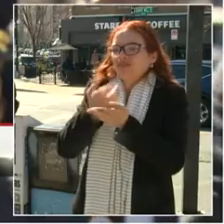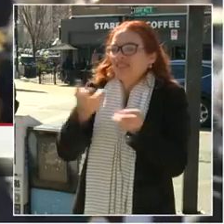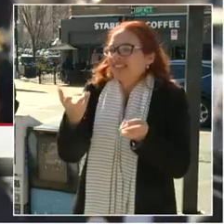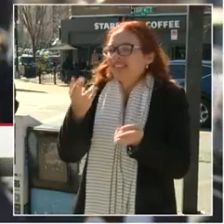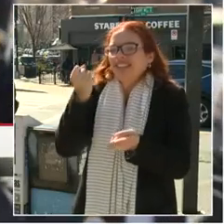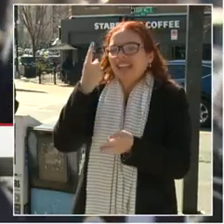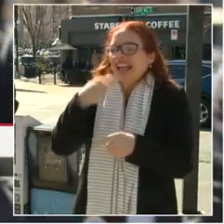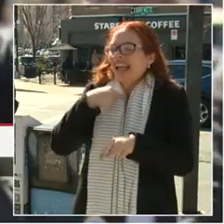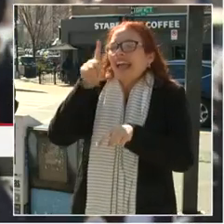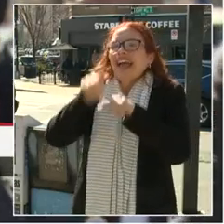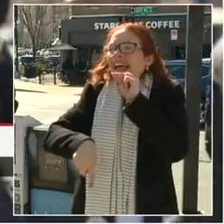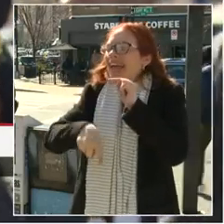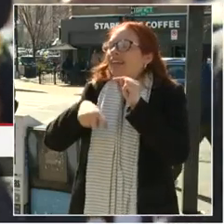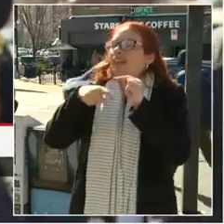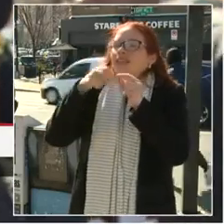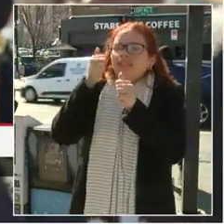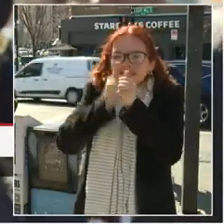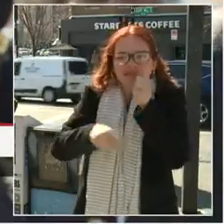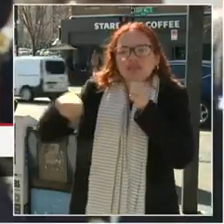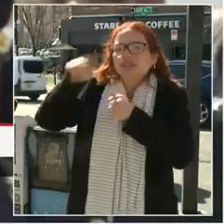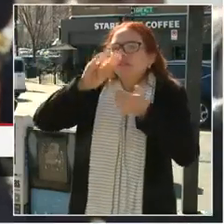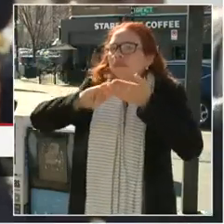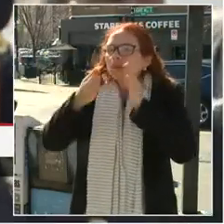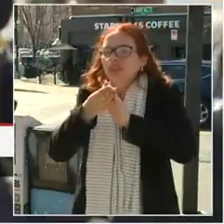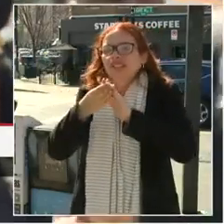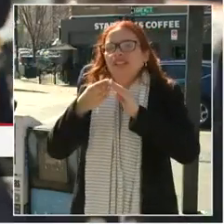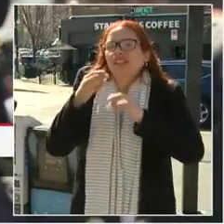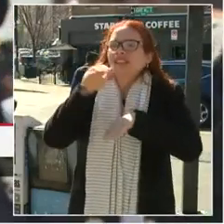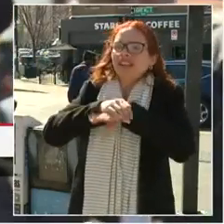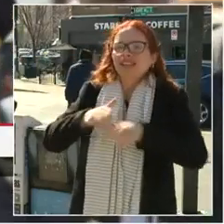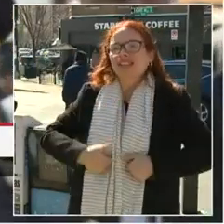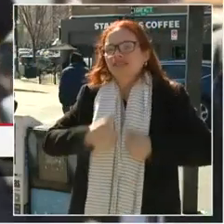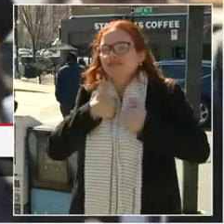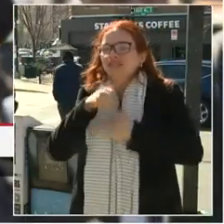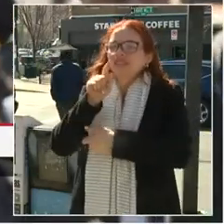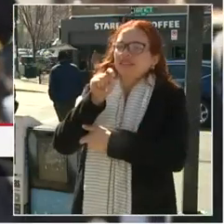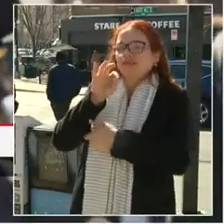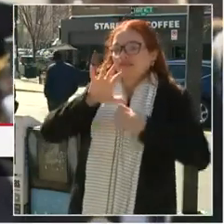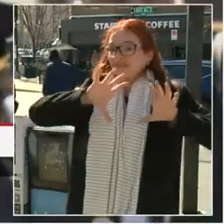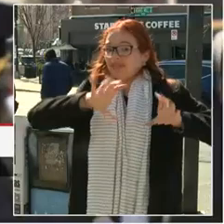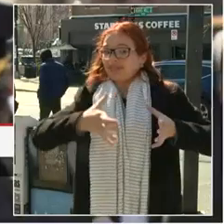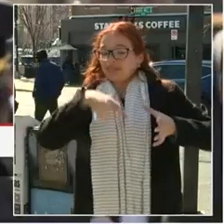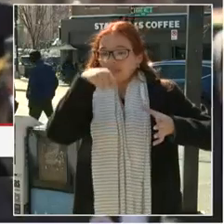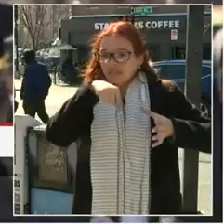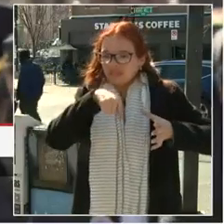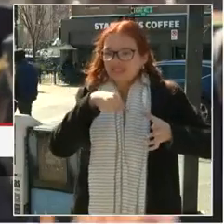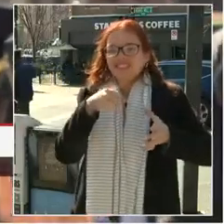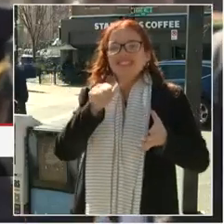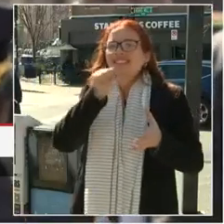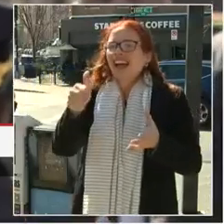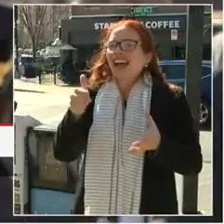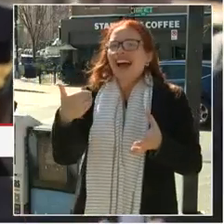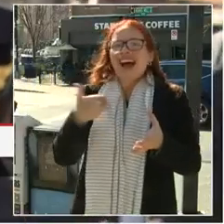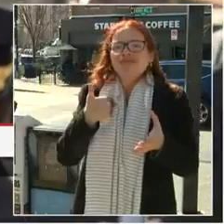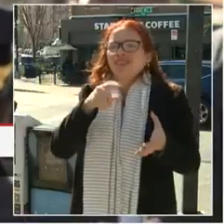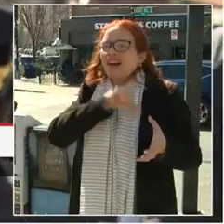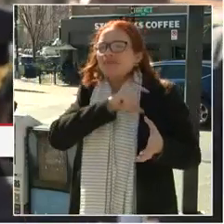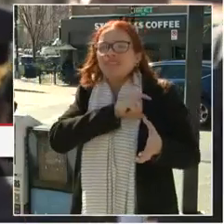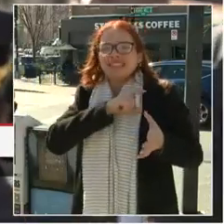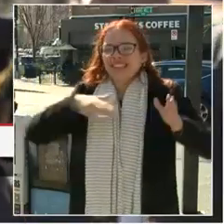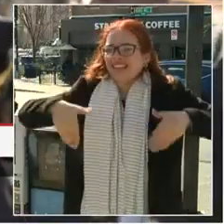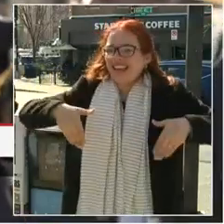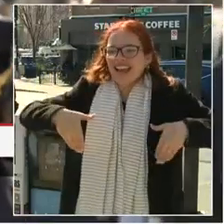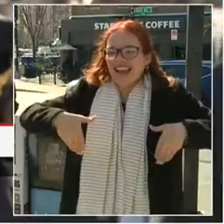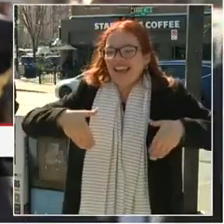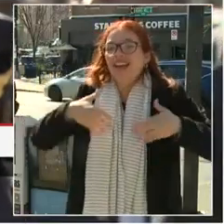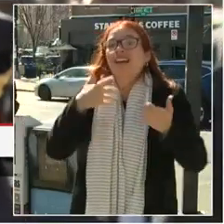can get a nightlife task force. For example, we just simply don't have the officers or the other personnel